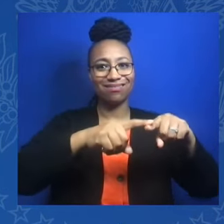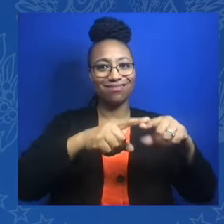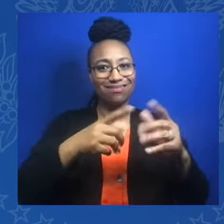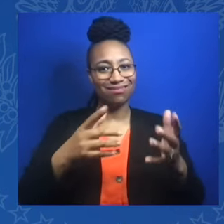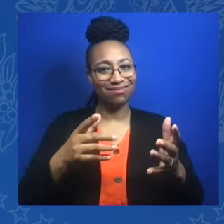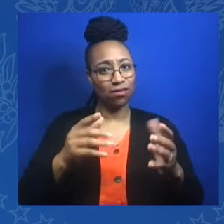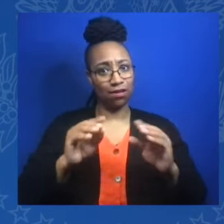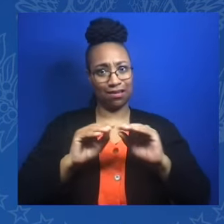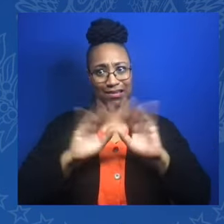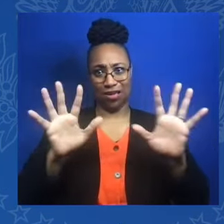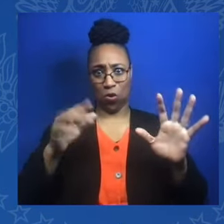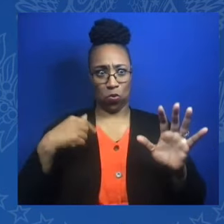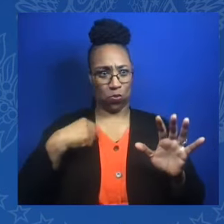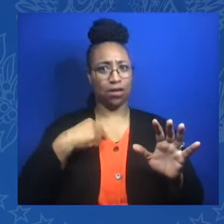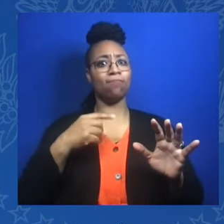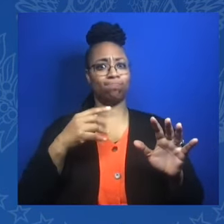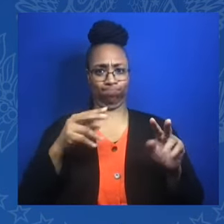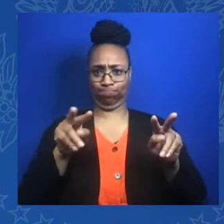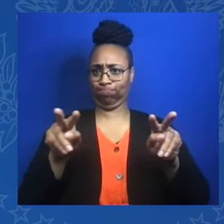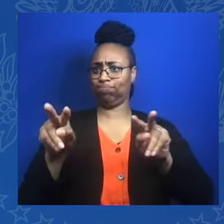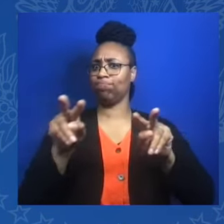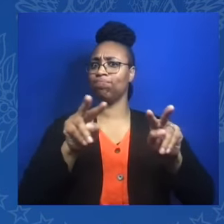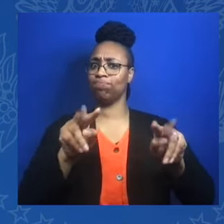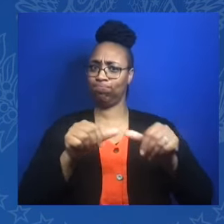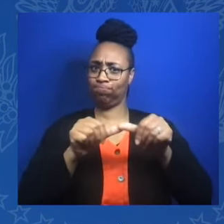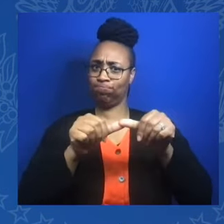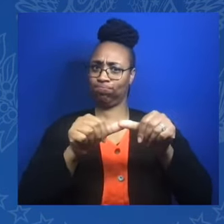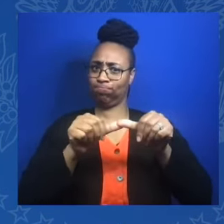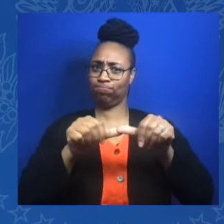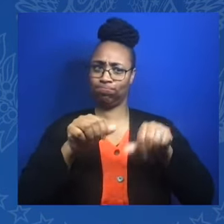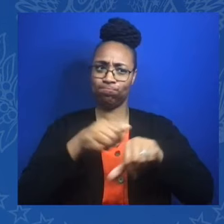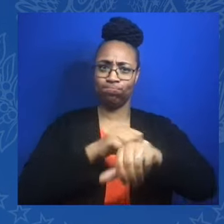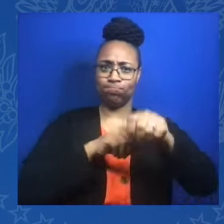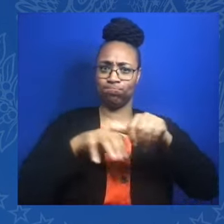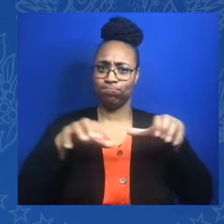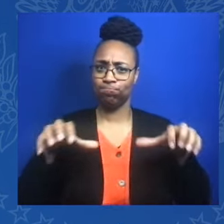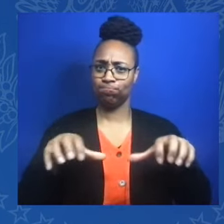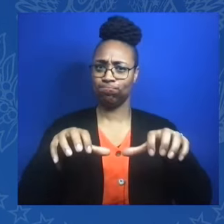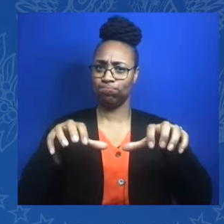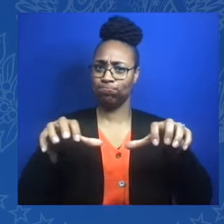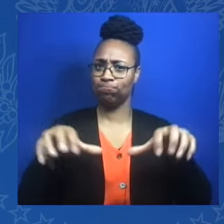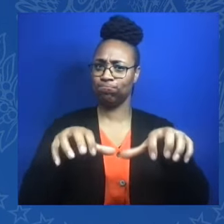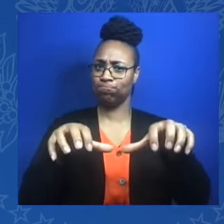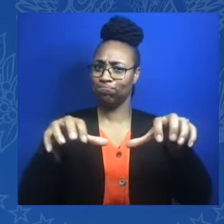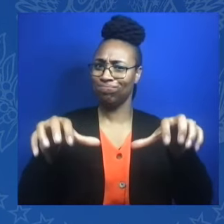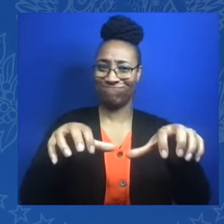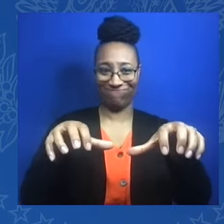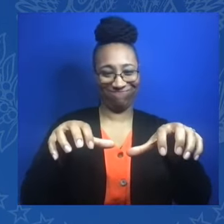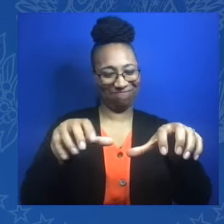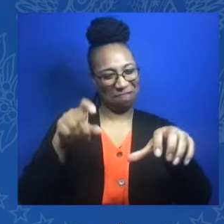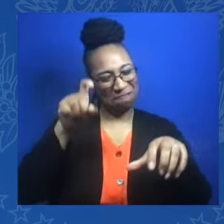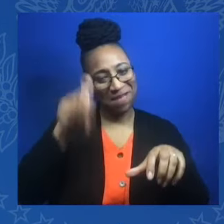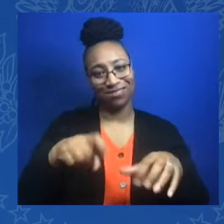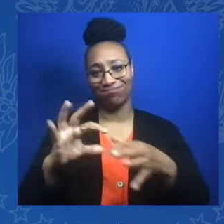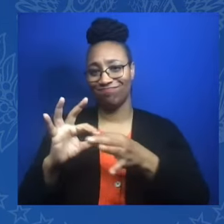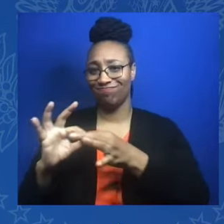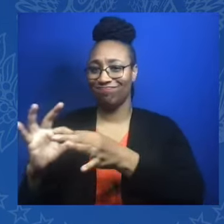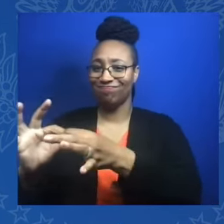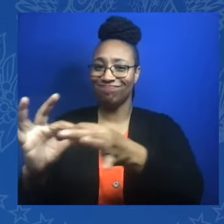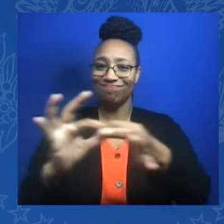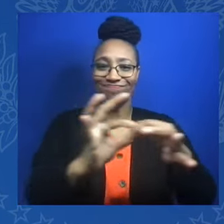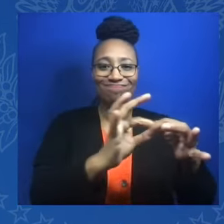that everything is interwoven. Economic policy is climate policy,